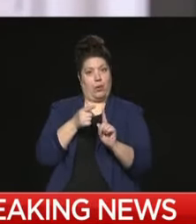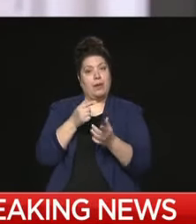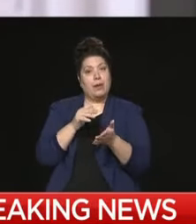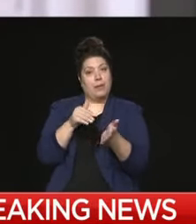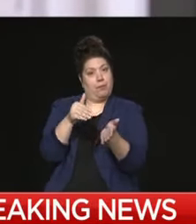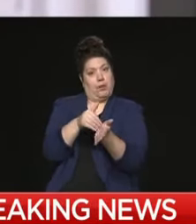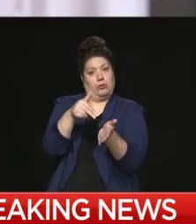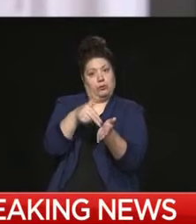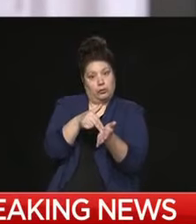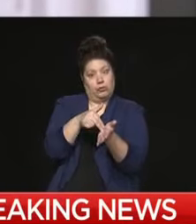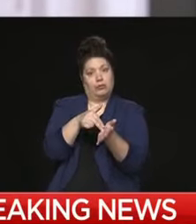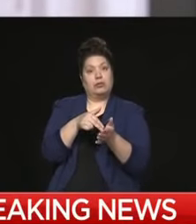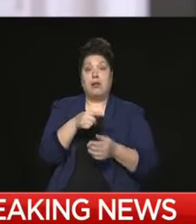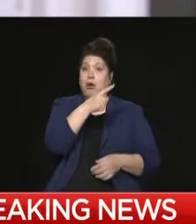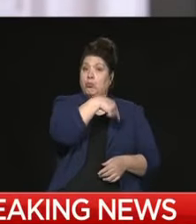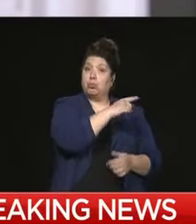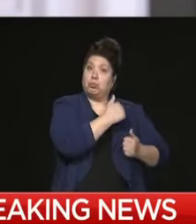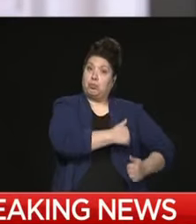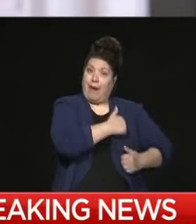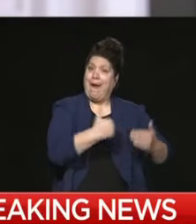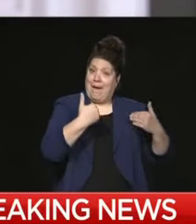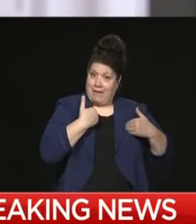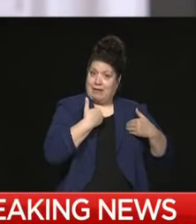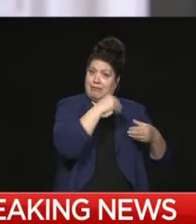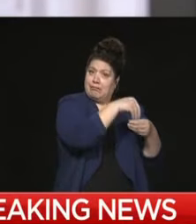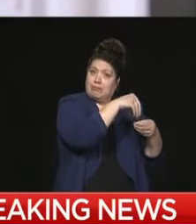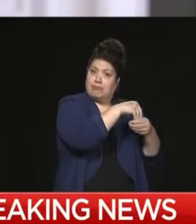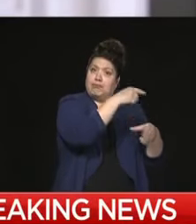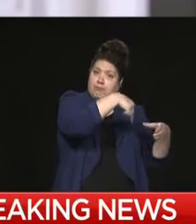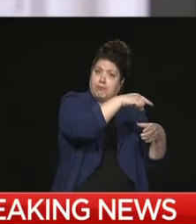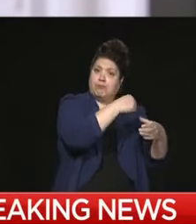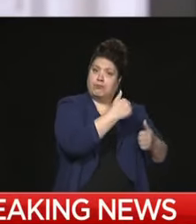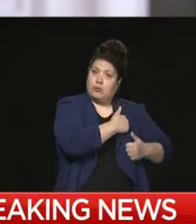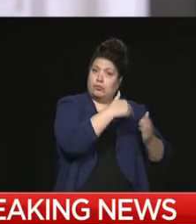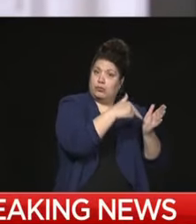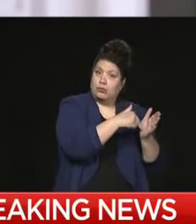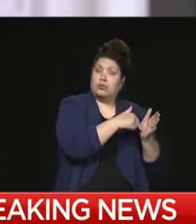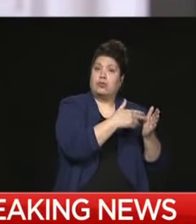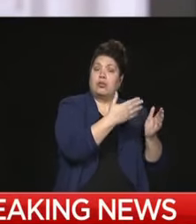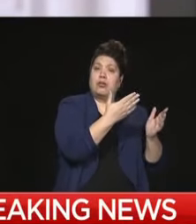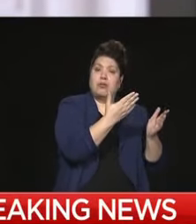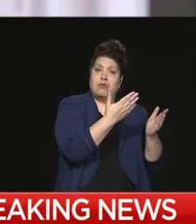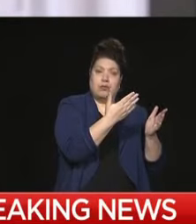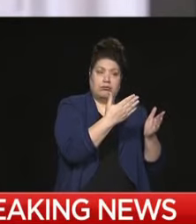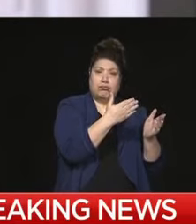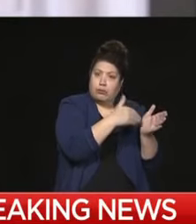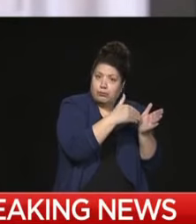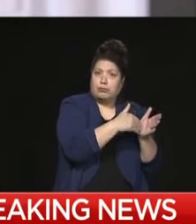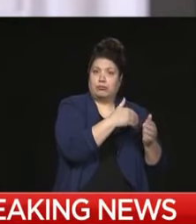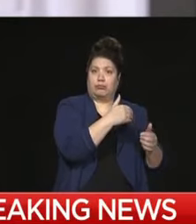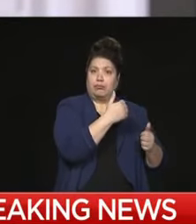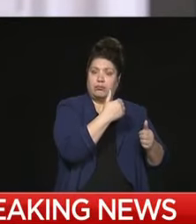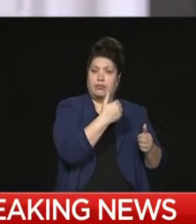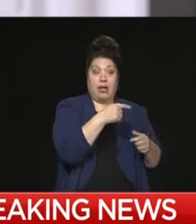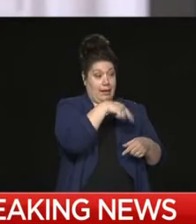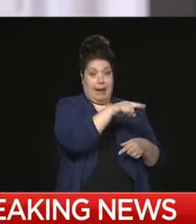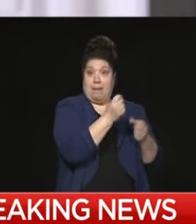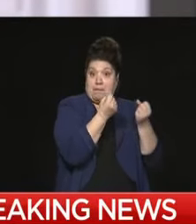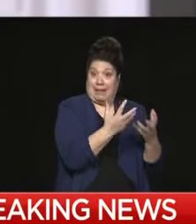our forces certainly have doctors, but not that many, and we're trying to figure out exactly how we can help